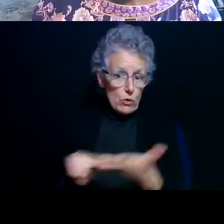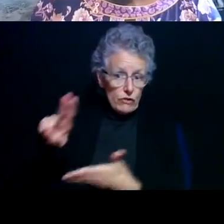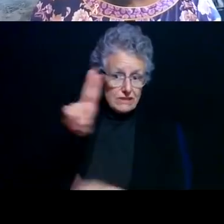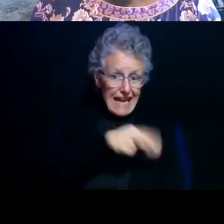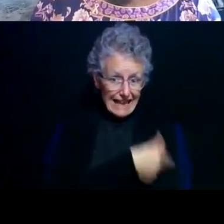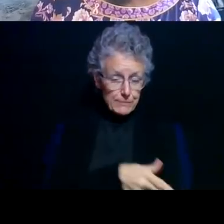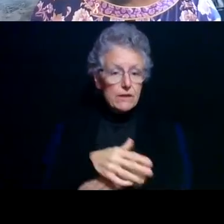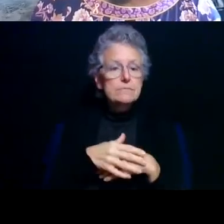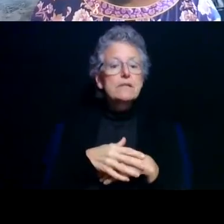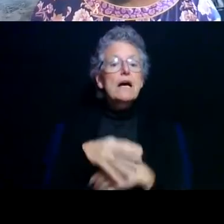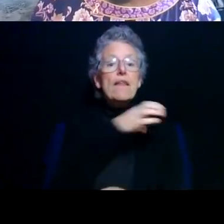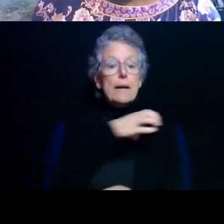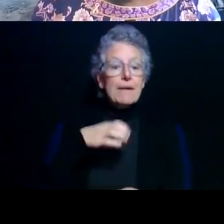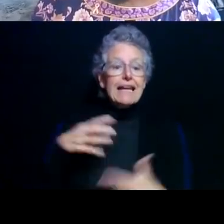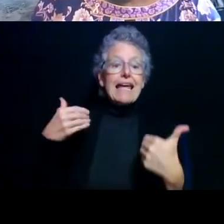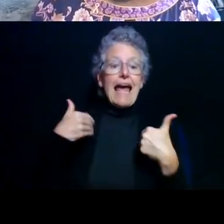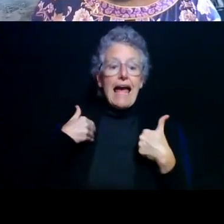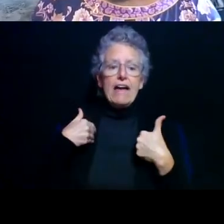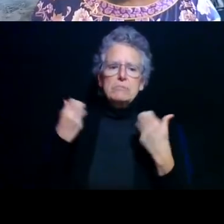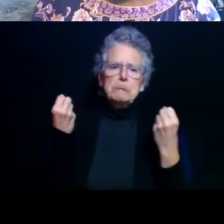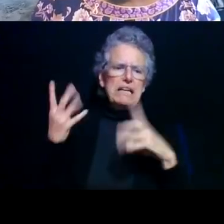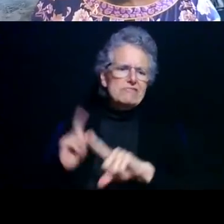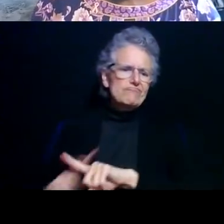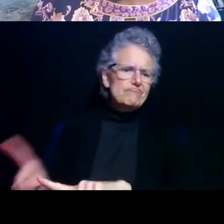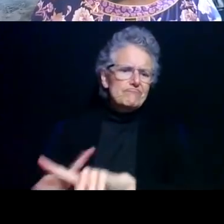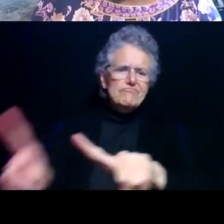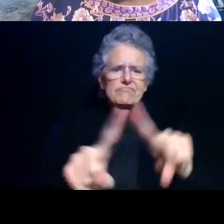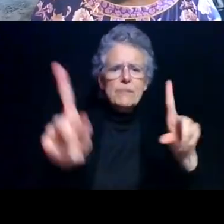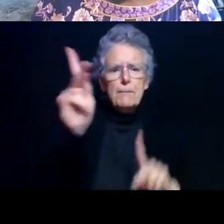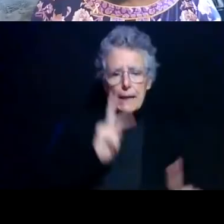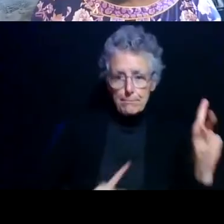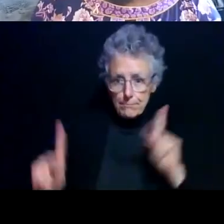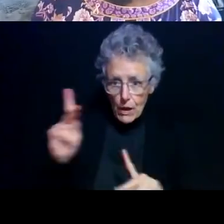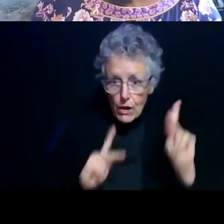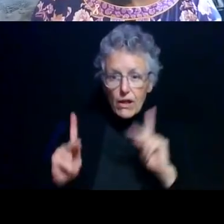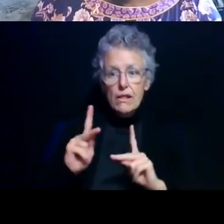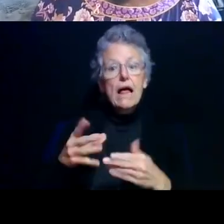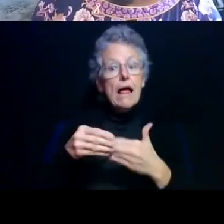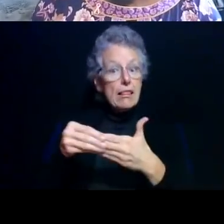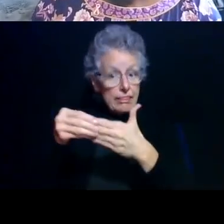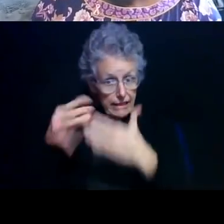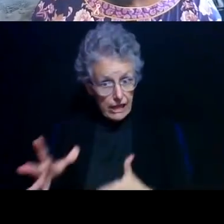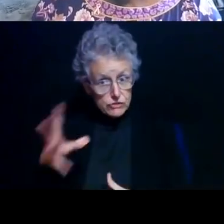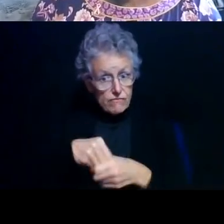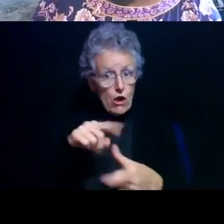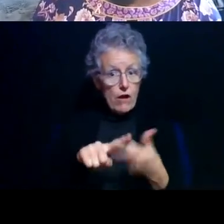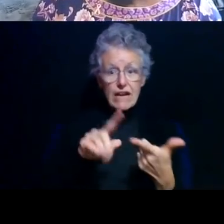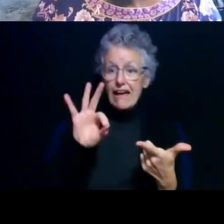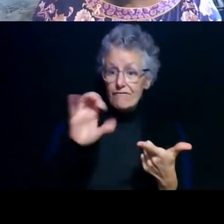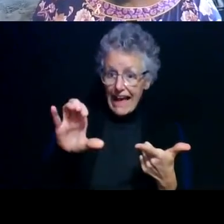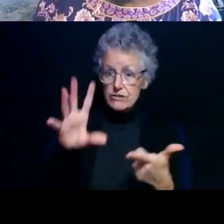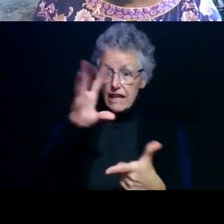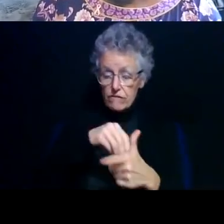is comprised of a wide group of people, which consists of leadership, faculty,